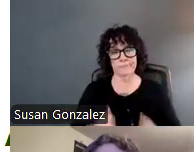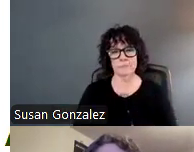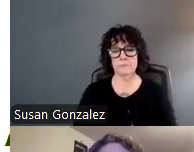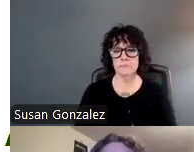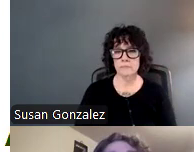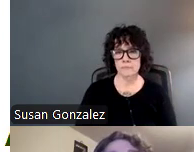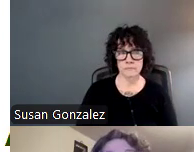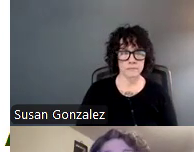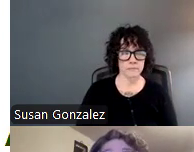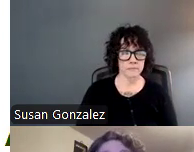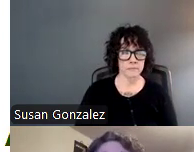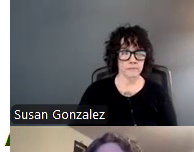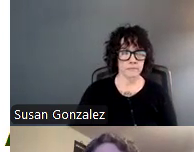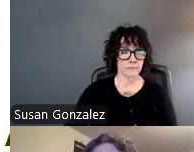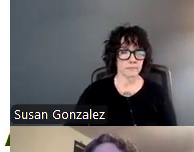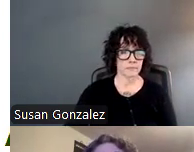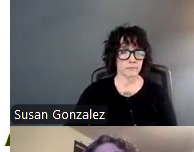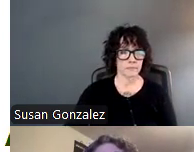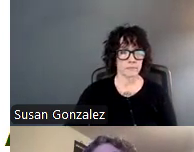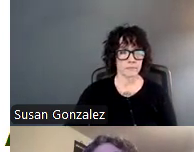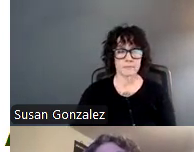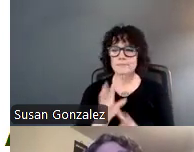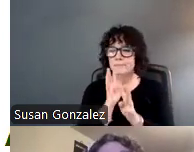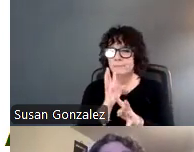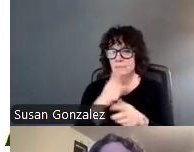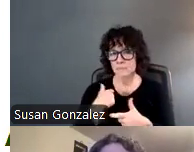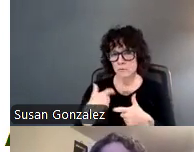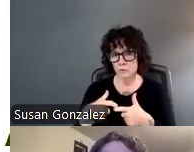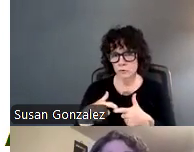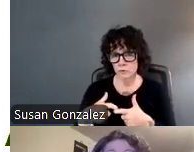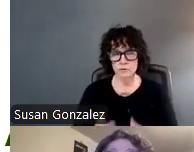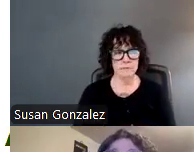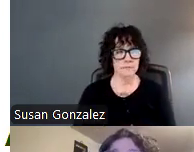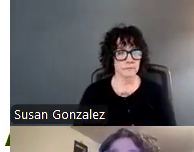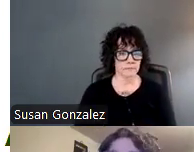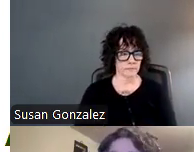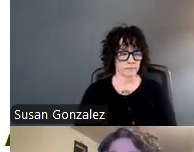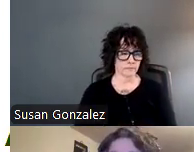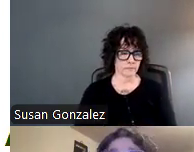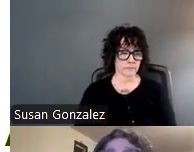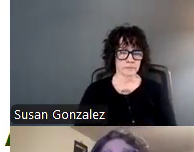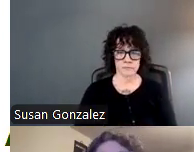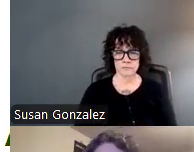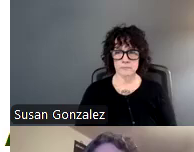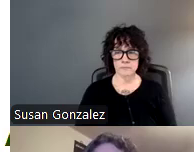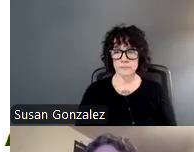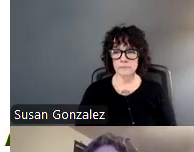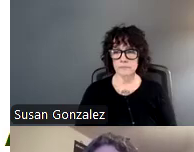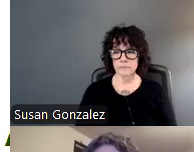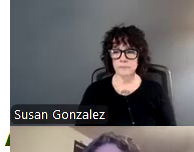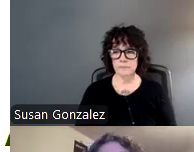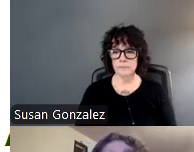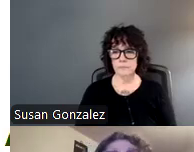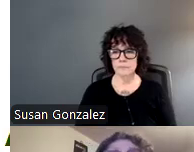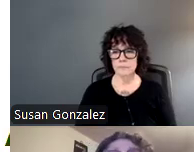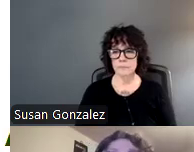Para acceder a los subtítulos en inglés, haga clic en el enlace que encontrará en el chat. Por favor,